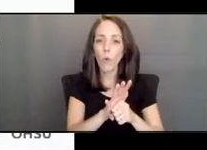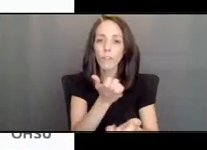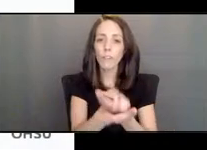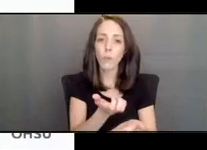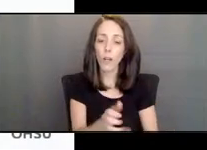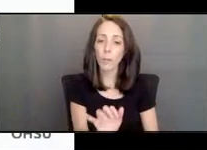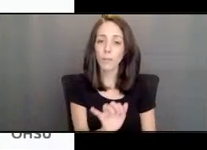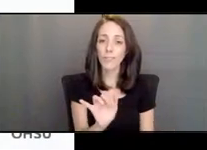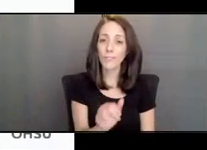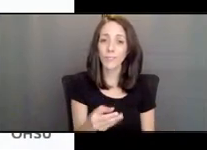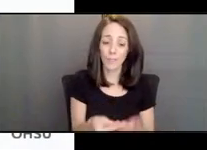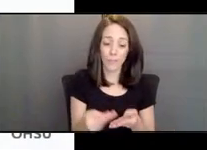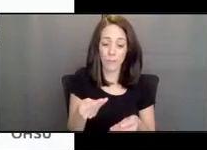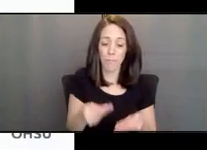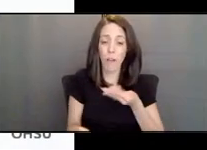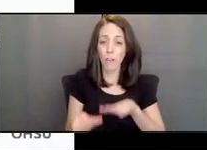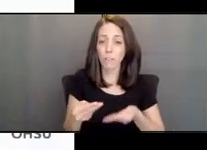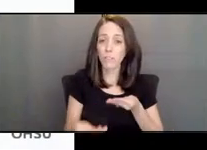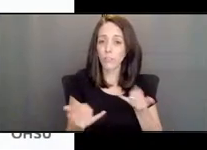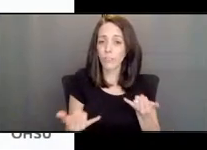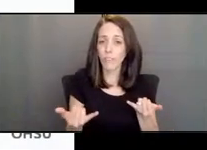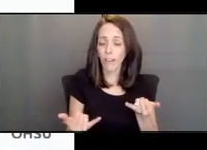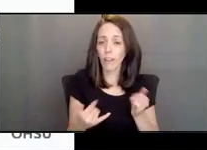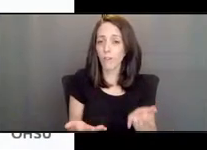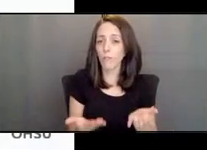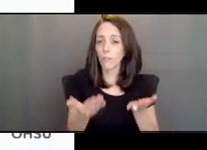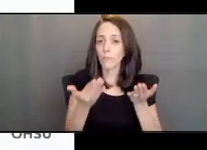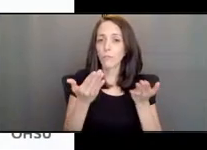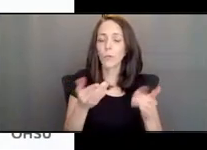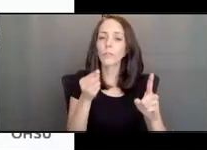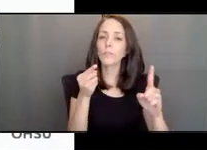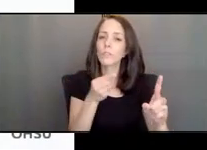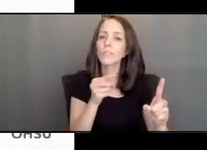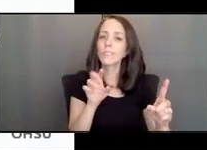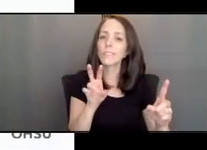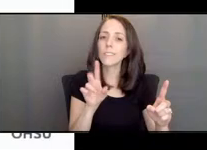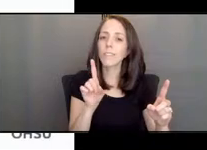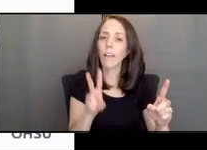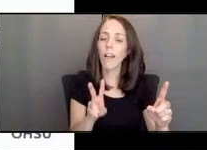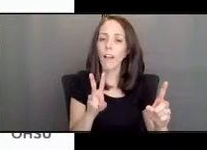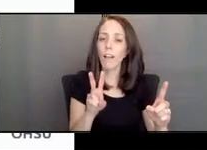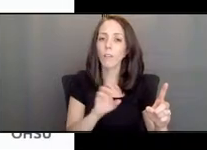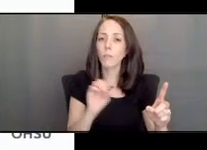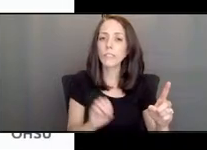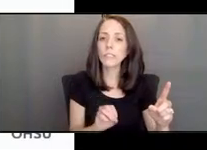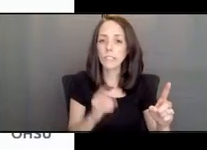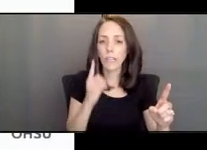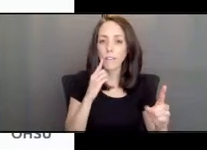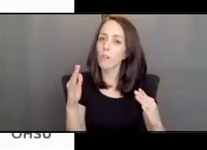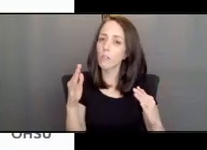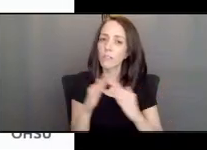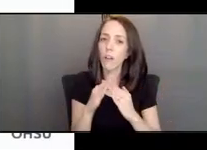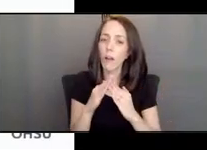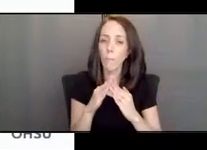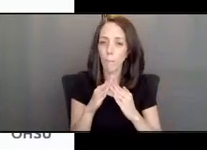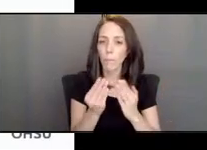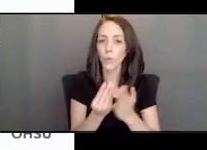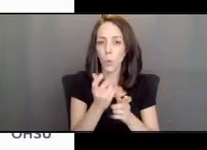here proposed targets 7.5% top line growth to nearly $3.9